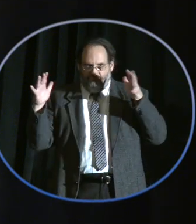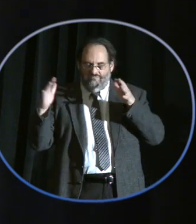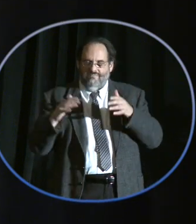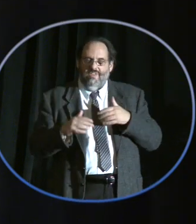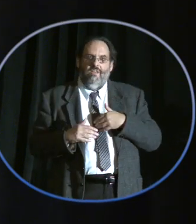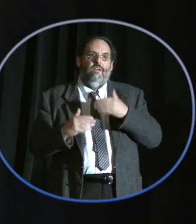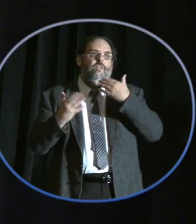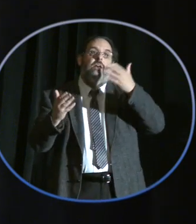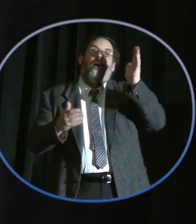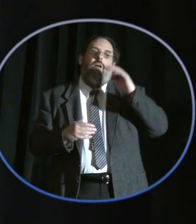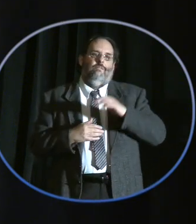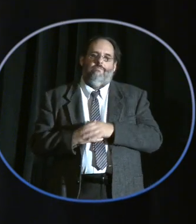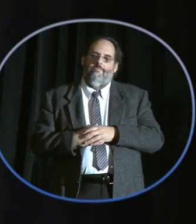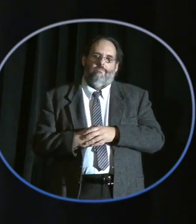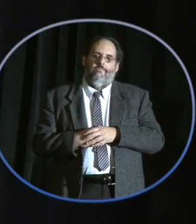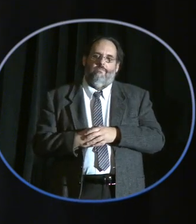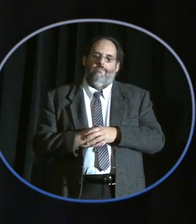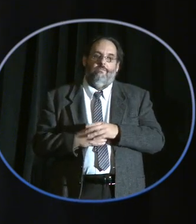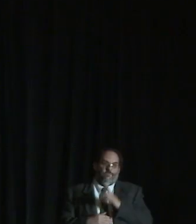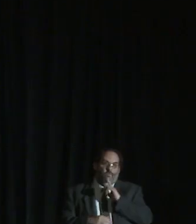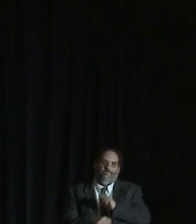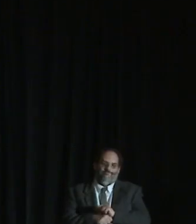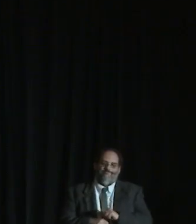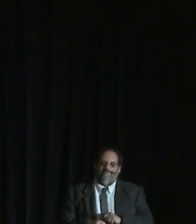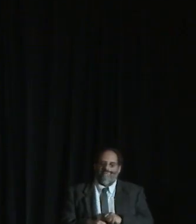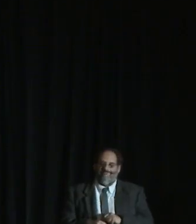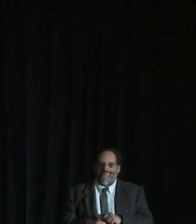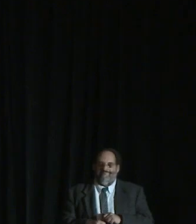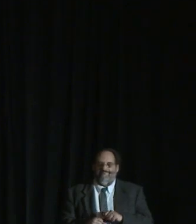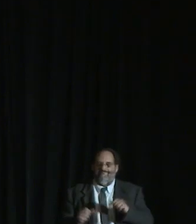I thank y'all, man. For real.